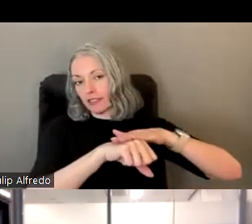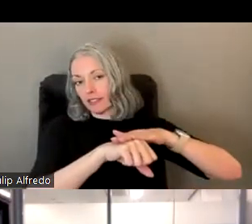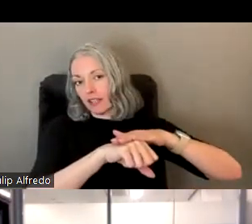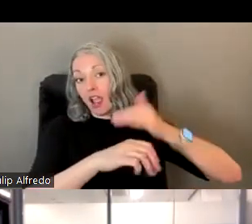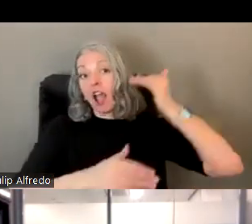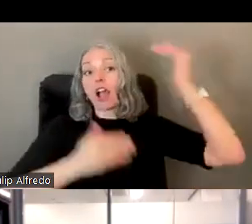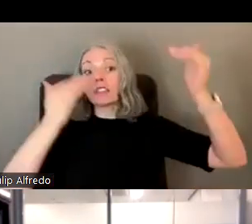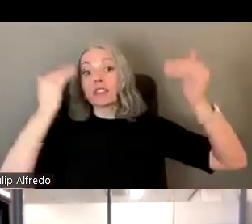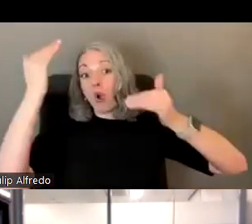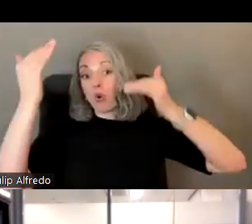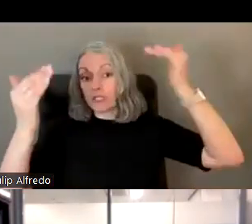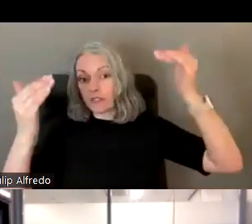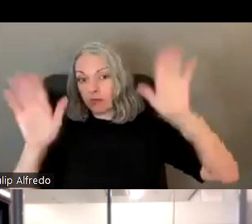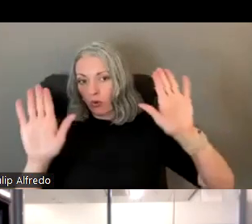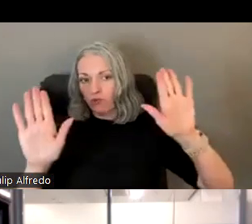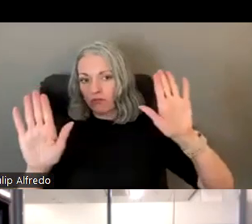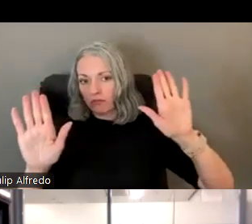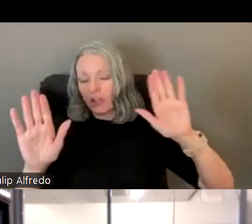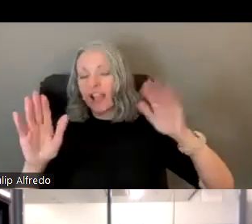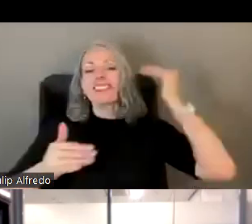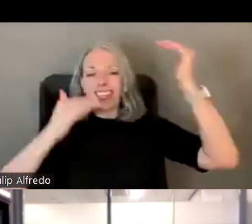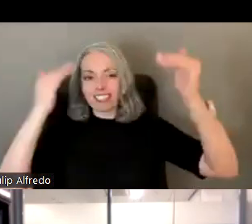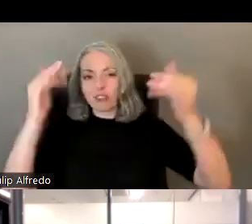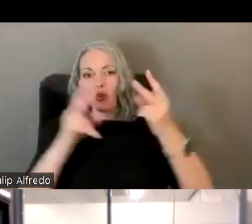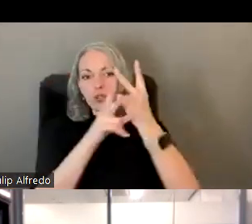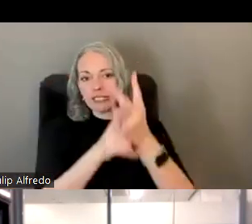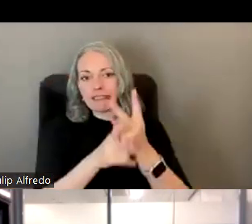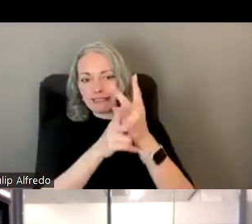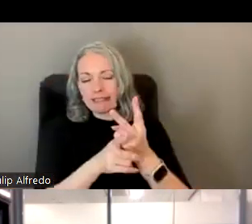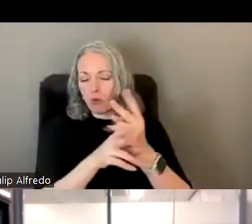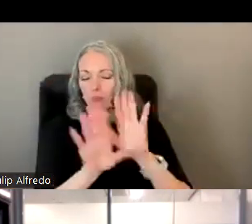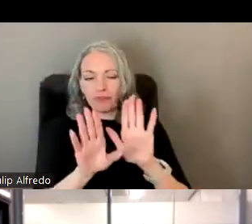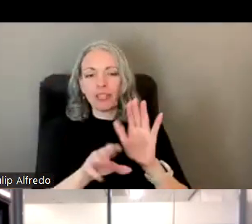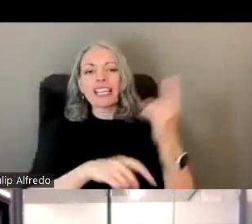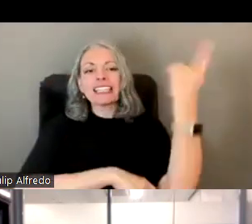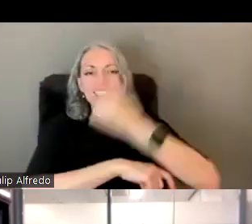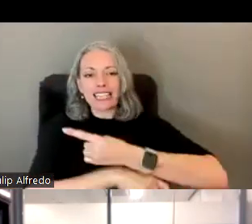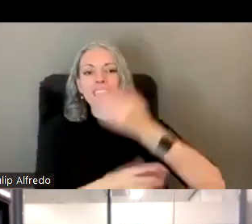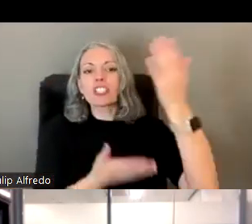adult the adult day services